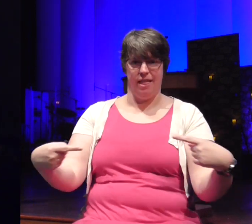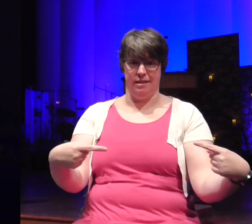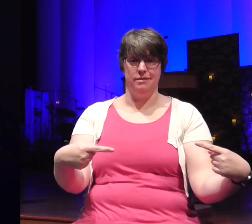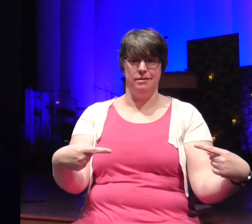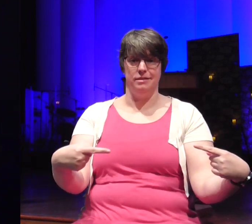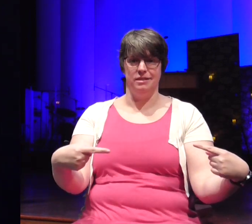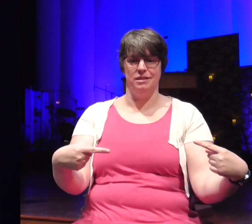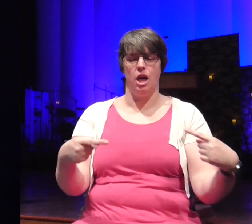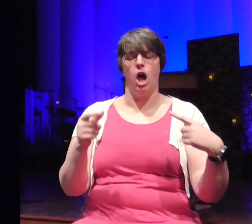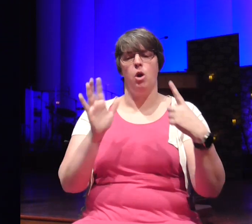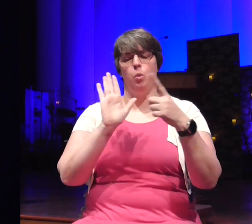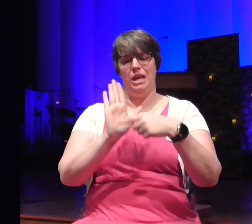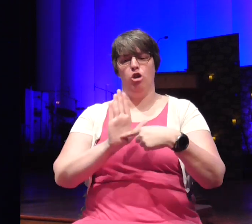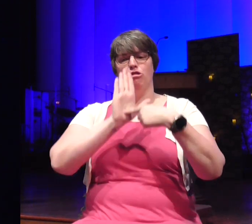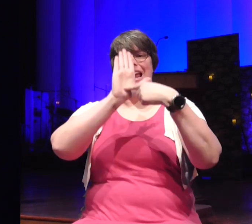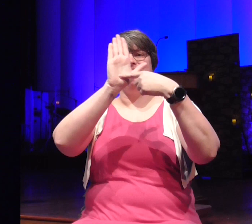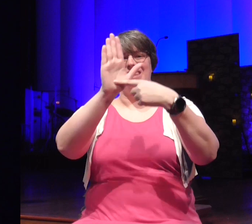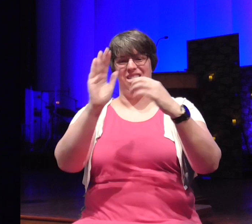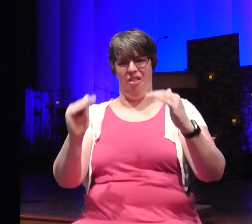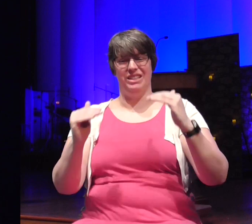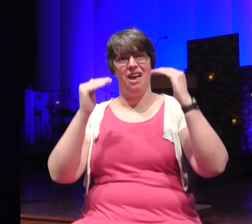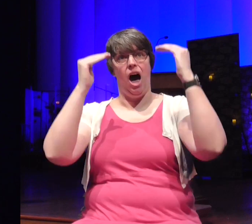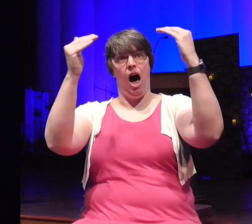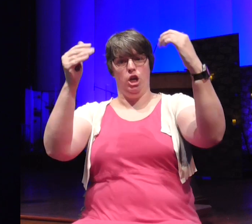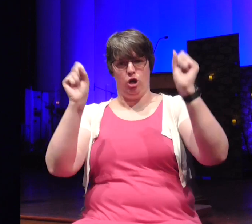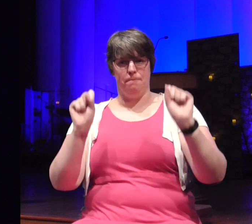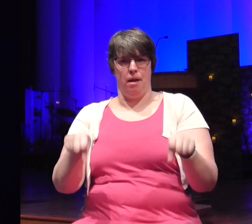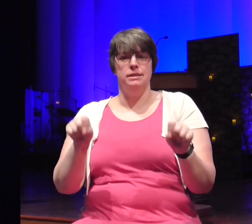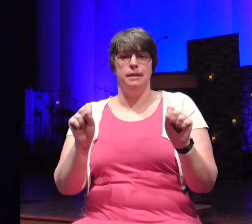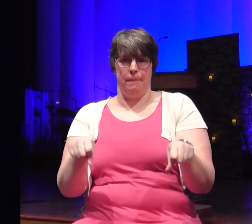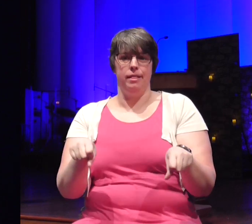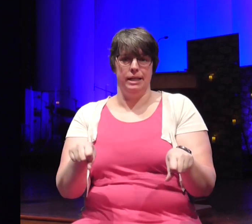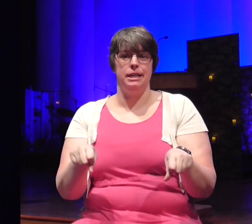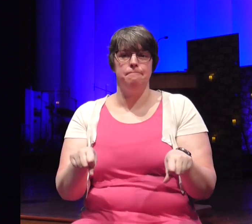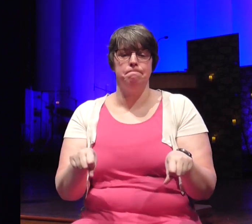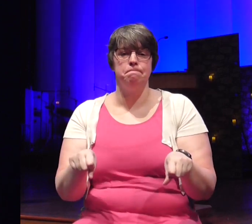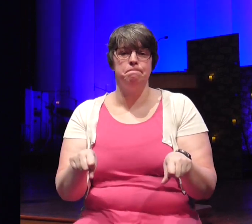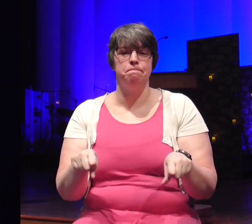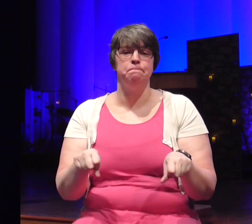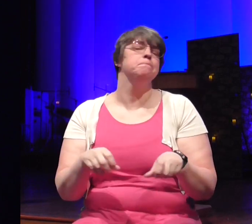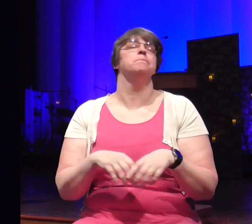can reveal a higher possibility in the midst of them.